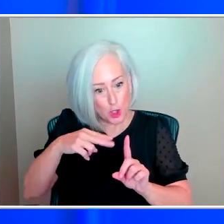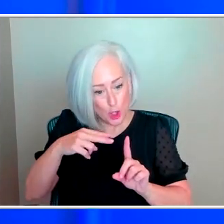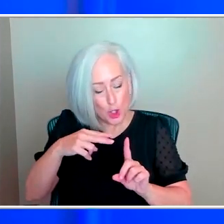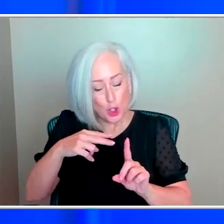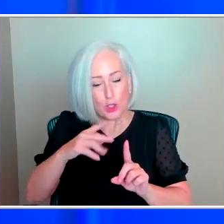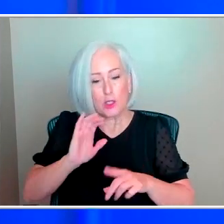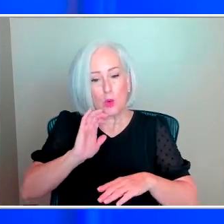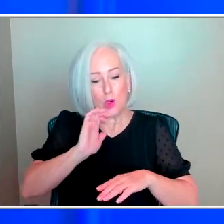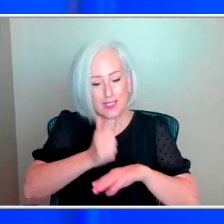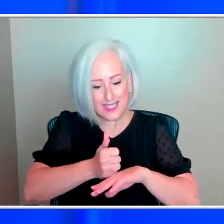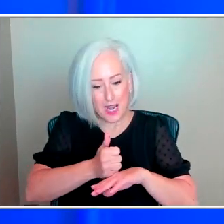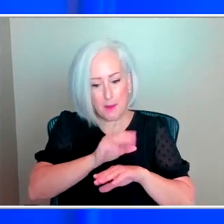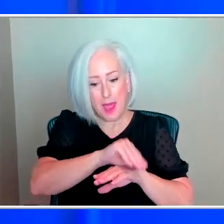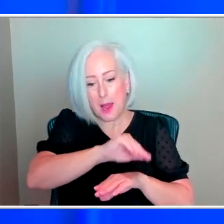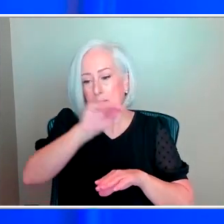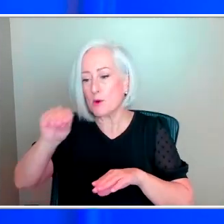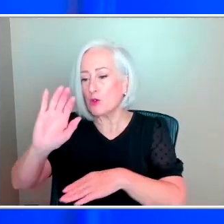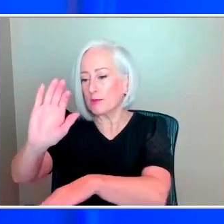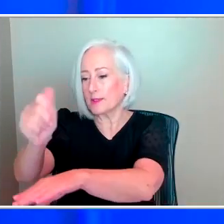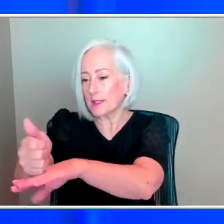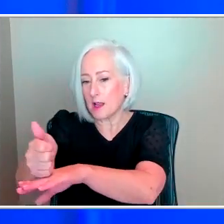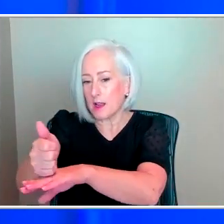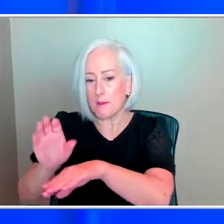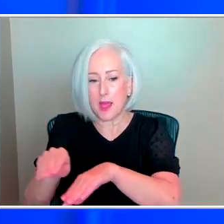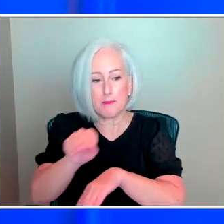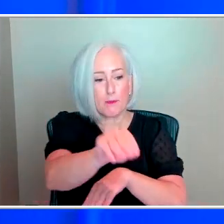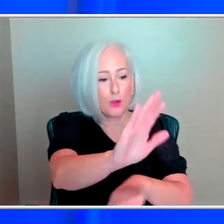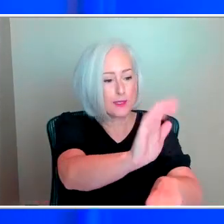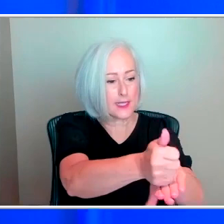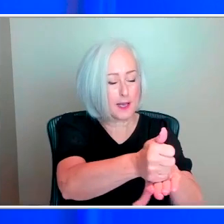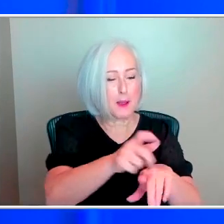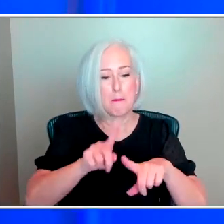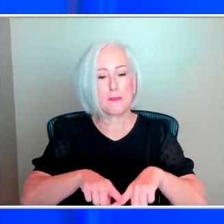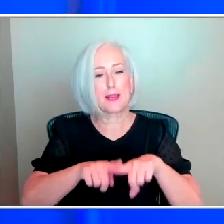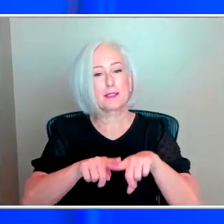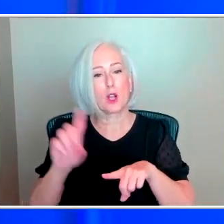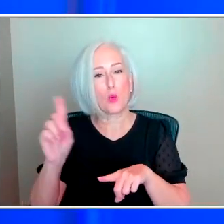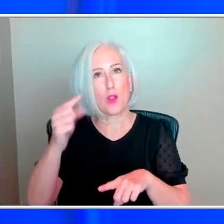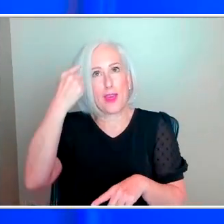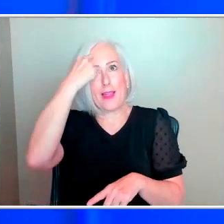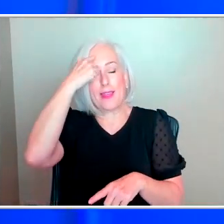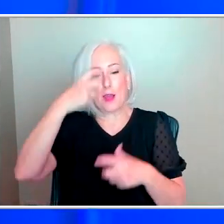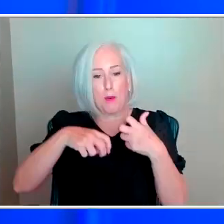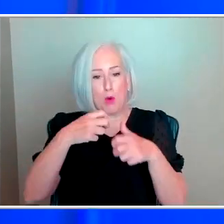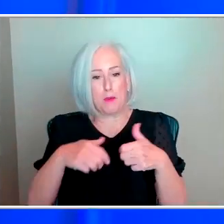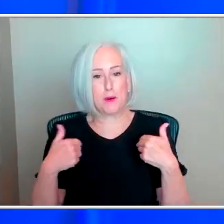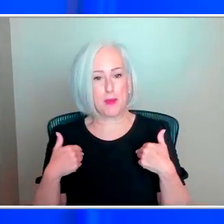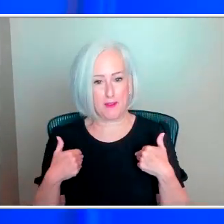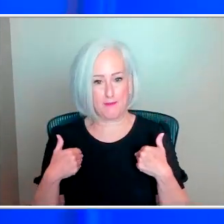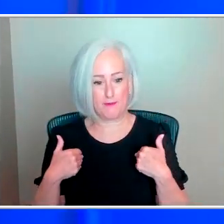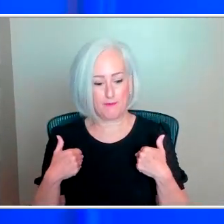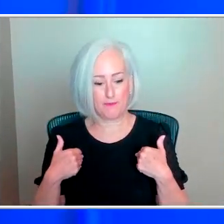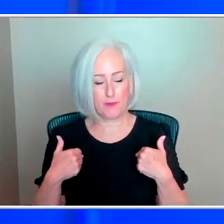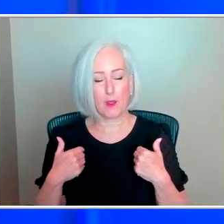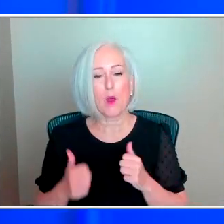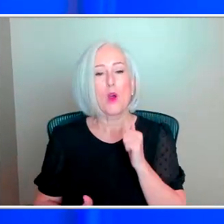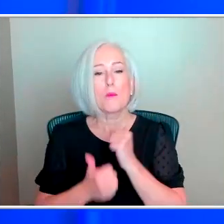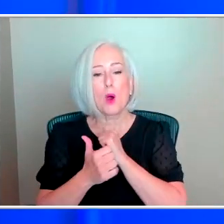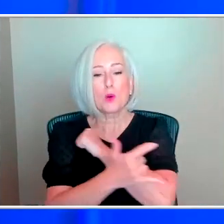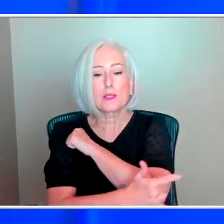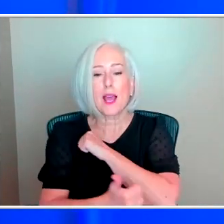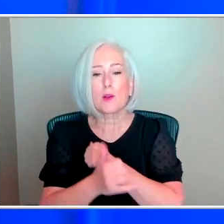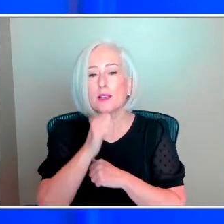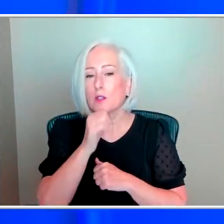problem. And so, just because most of the counties don't have actual numbers in